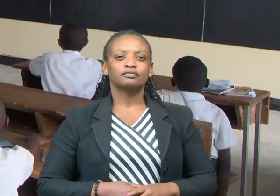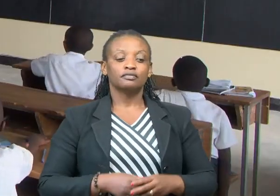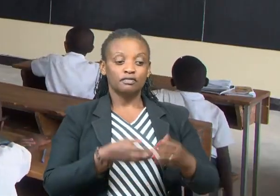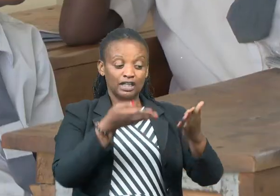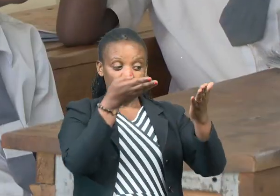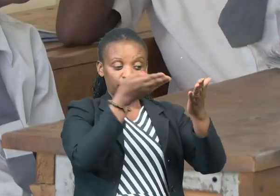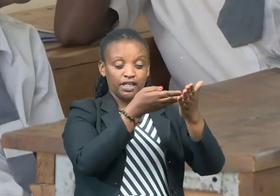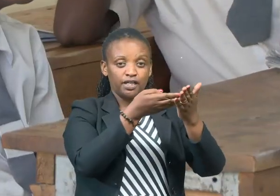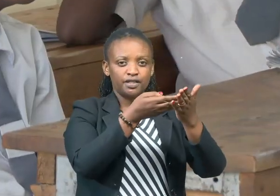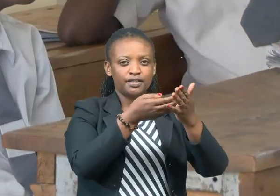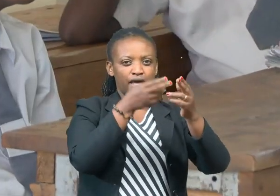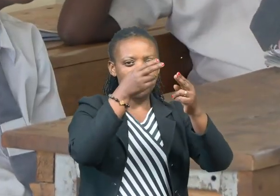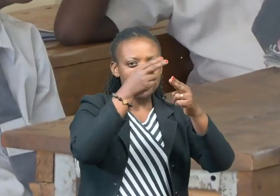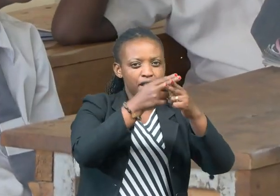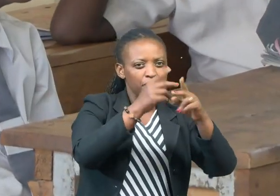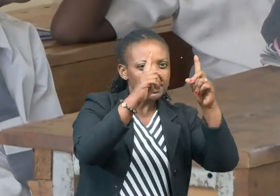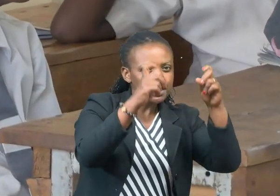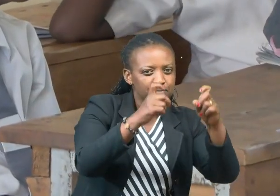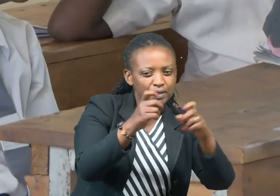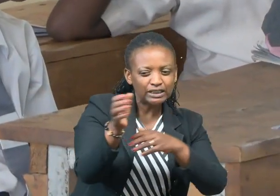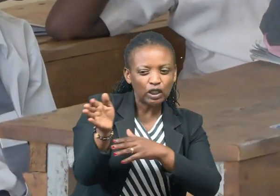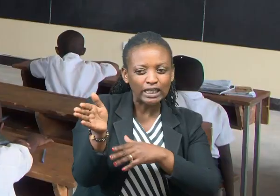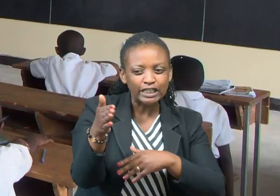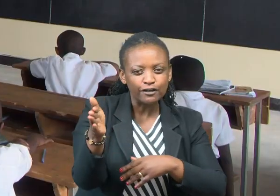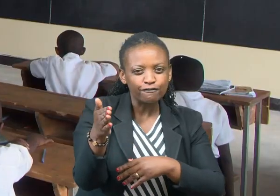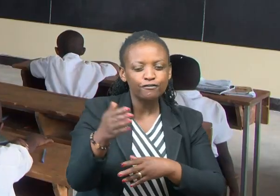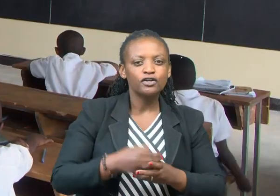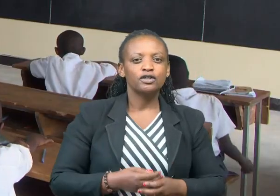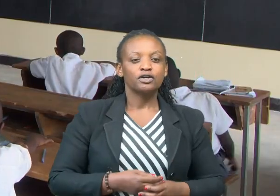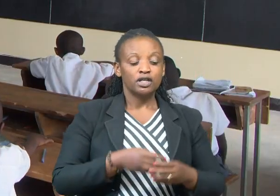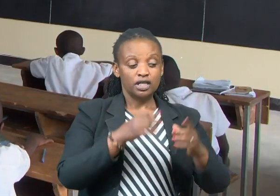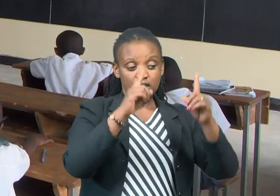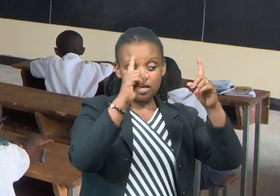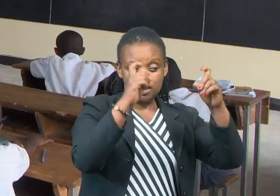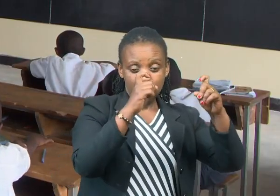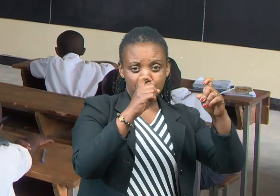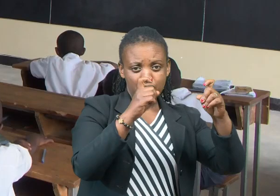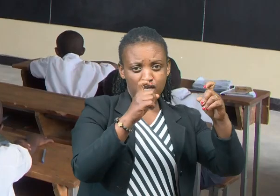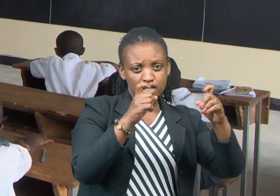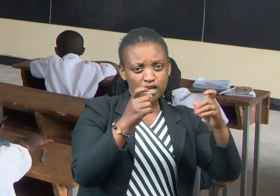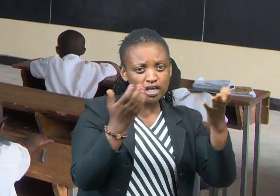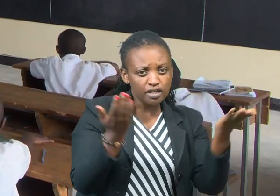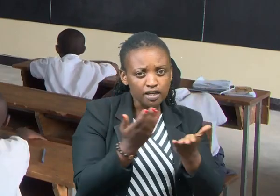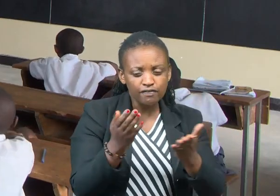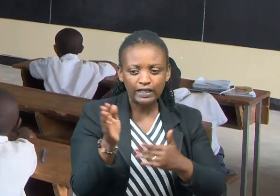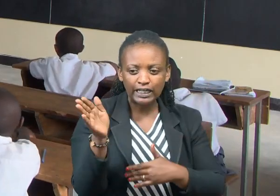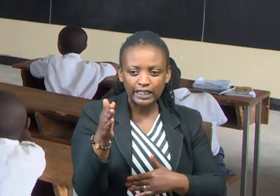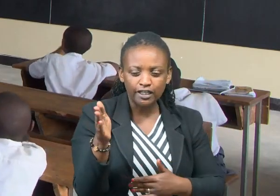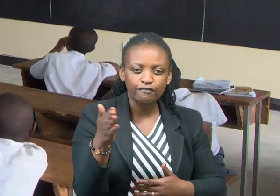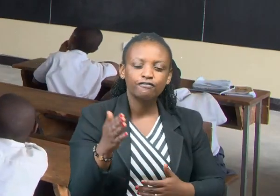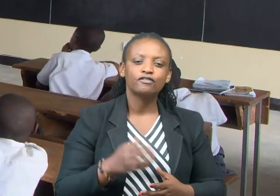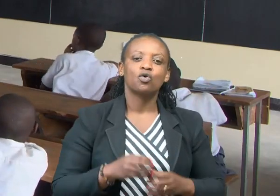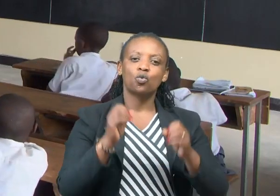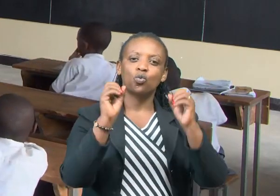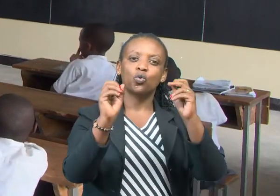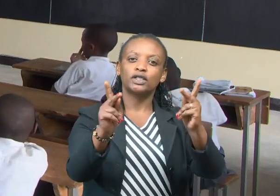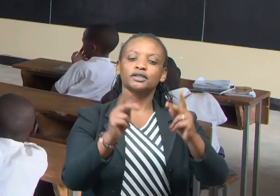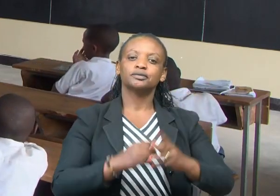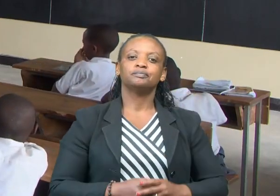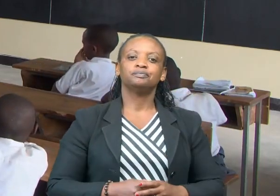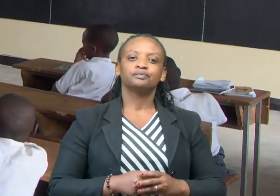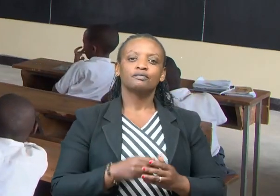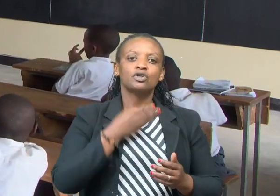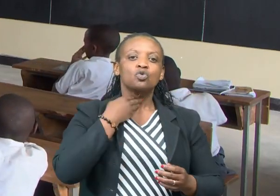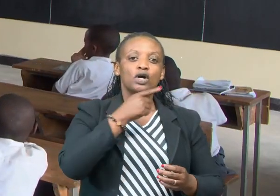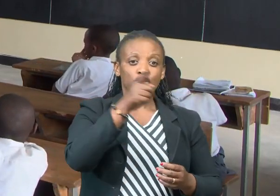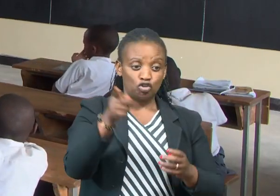That is an image of a leaf. That is an image of a leaf. Okay? I want